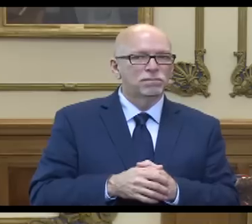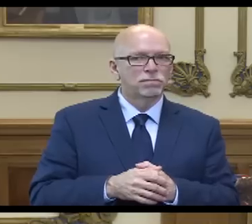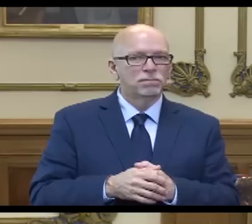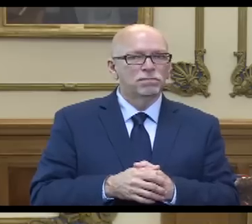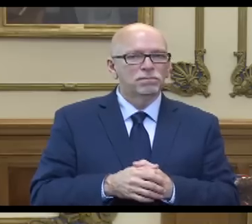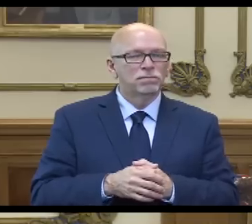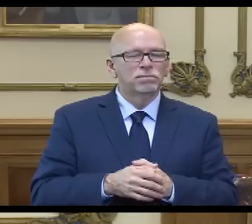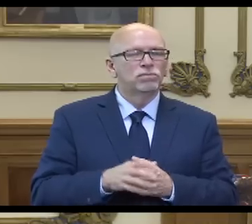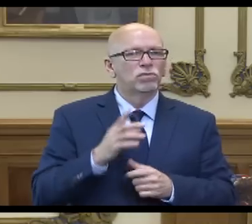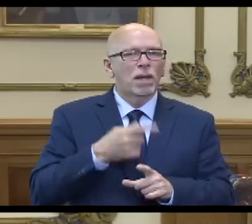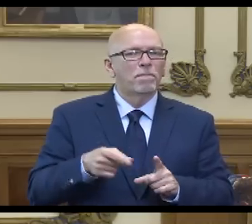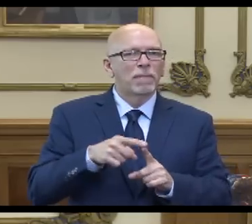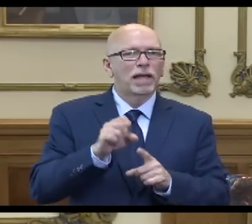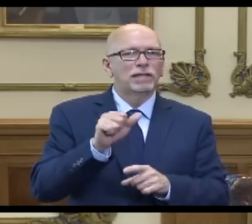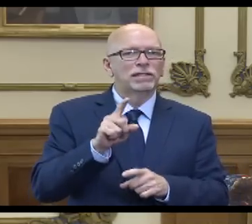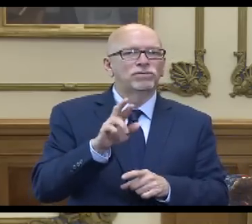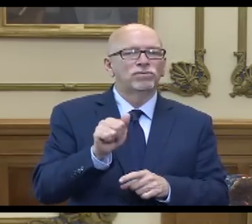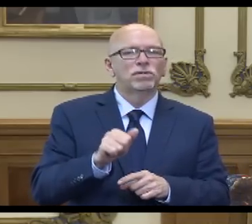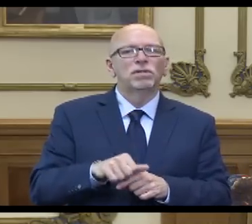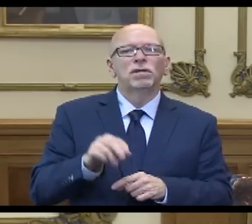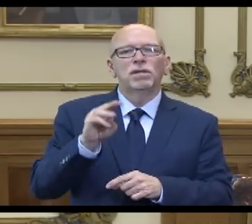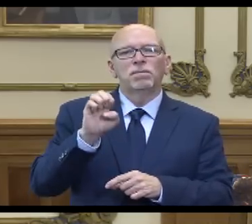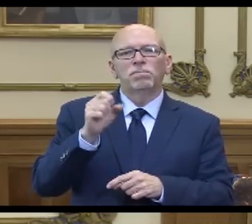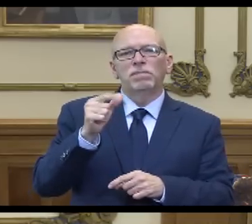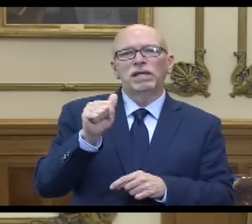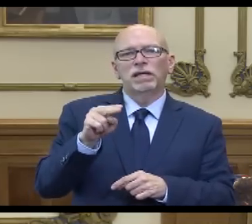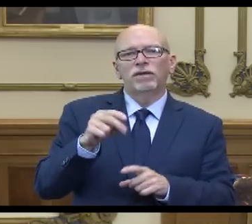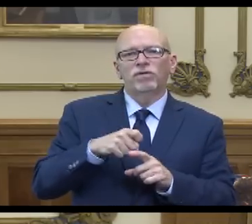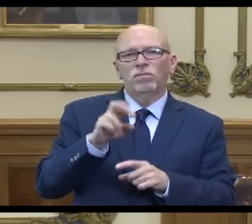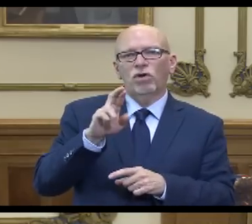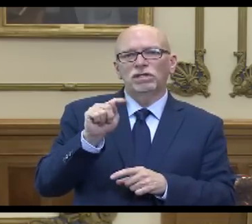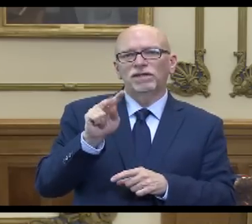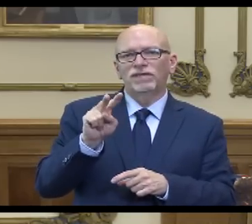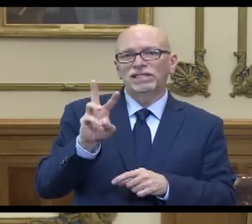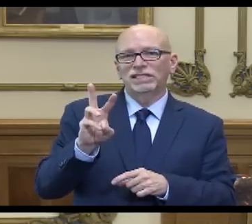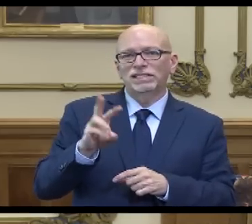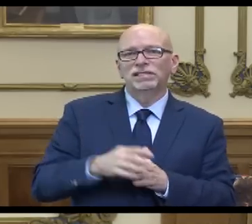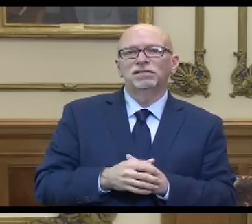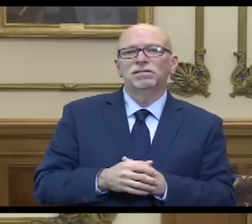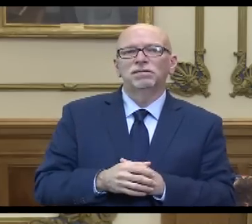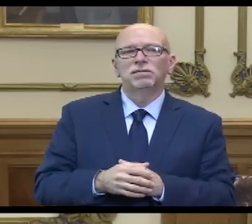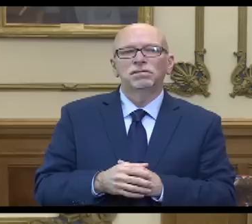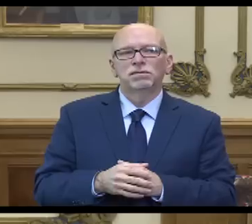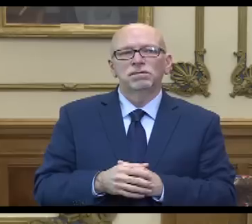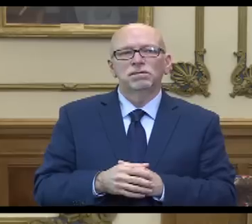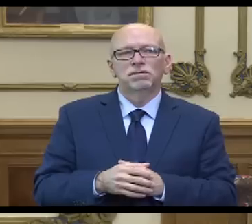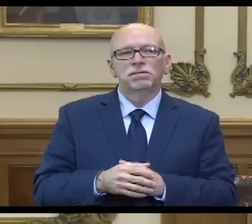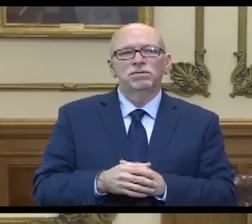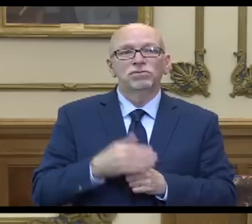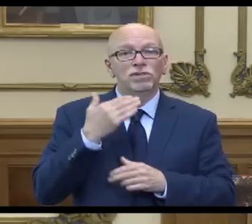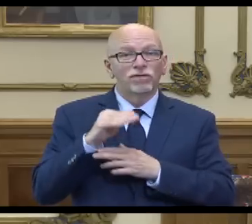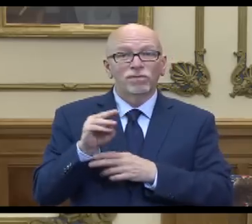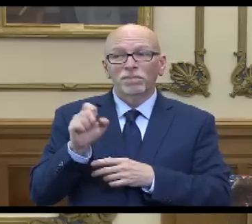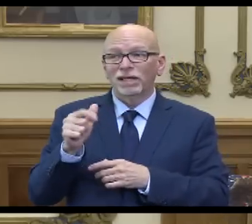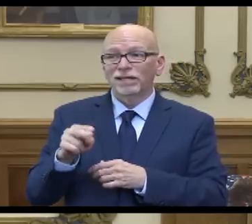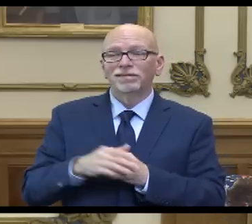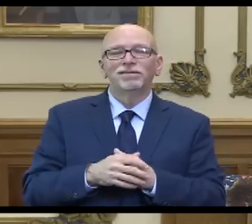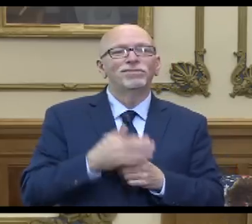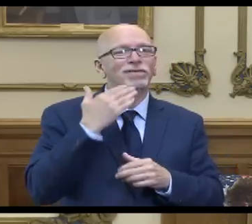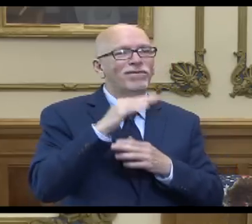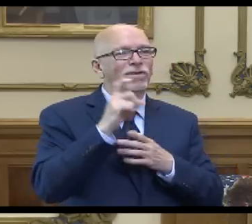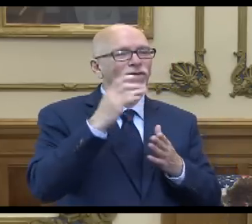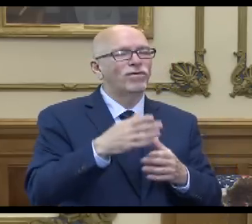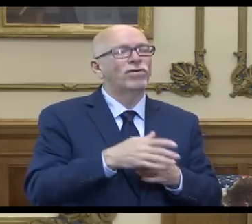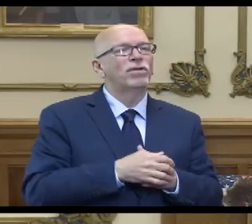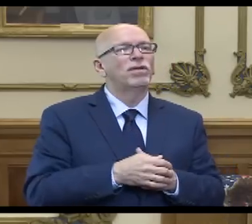We'll circle back to Sandra. Megan with RTV6. Good afternoon, Megan. Good afternoon,